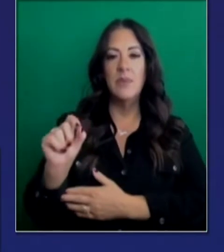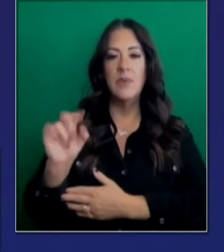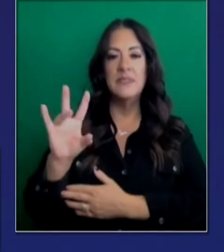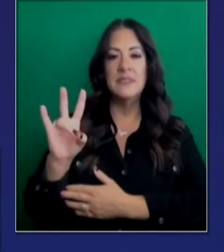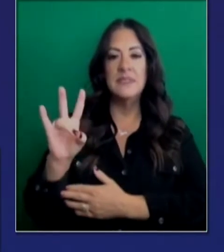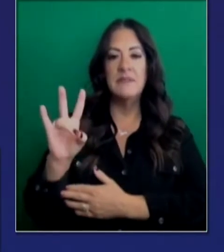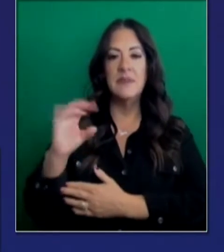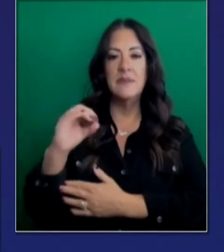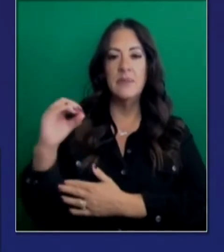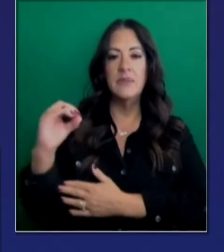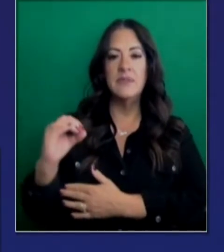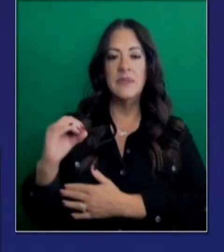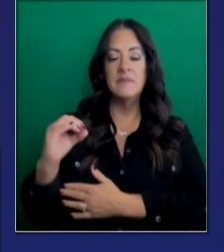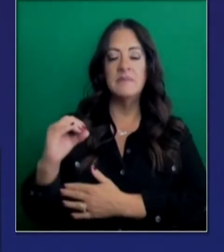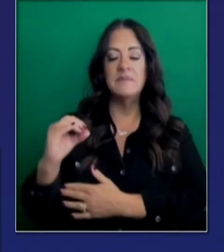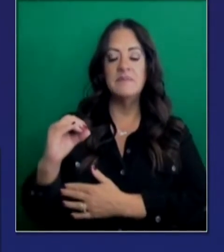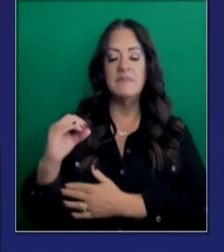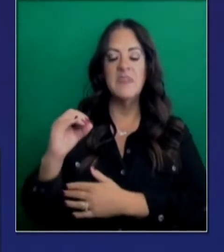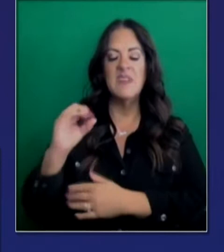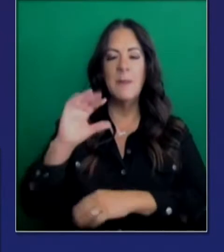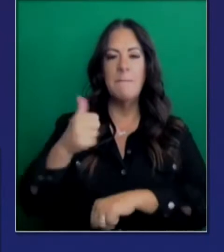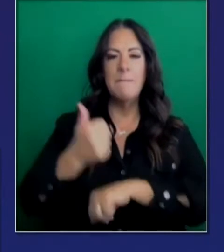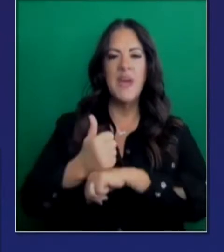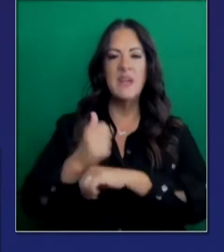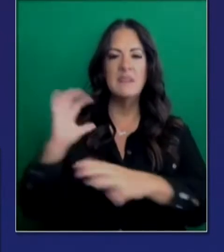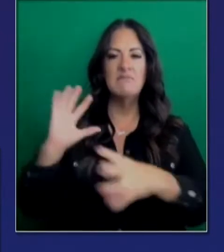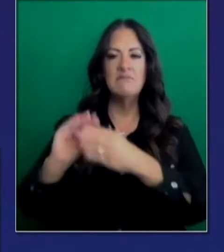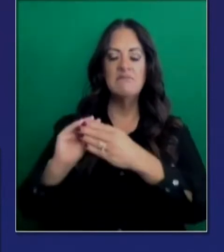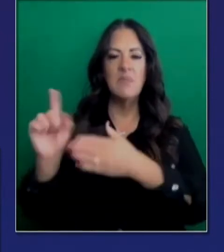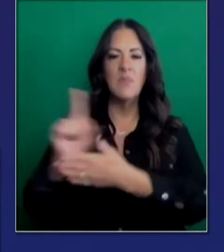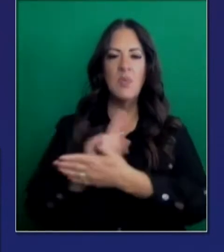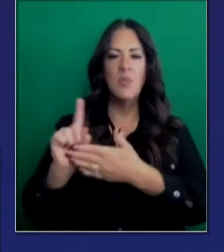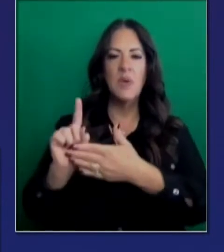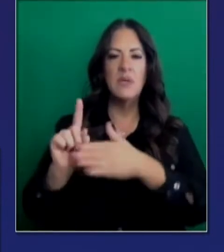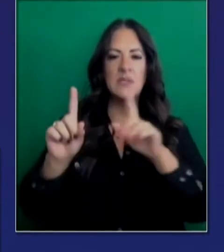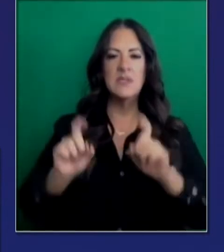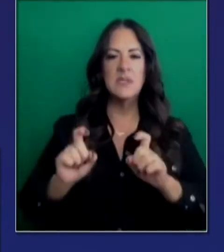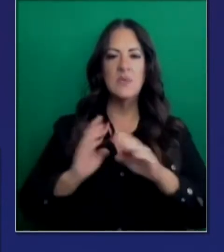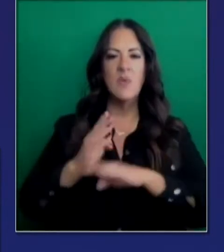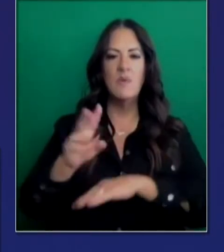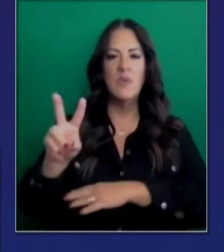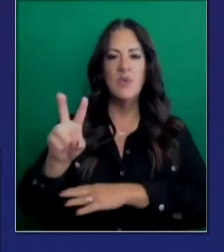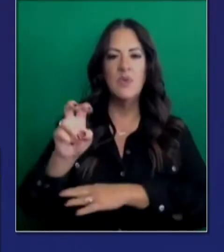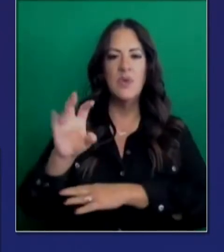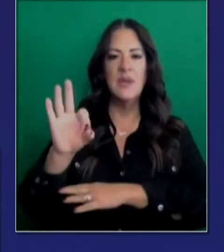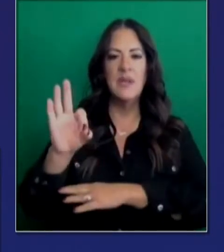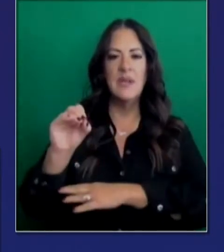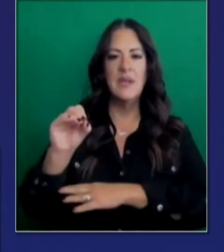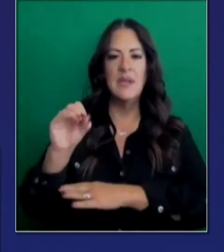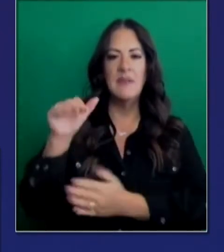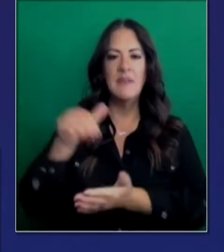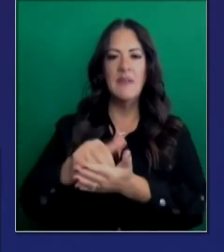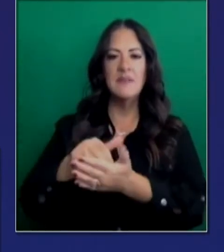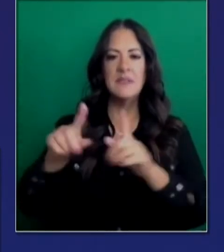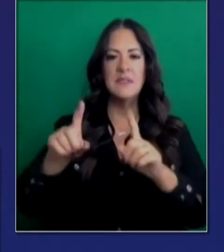based upon a 7-day average of tests just over 290,000 tests. I should note we had